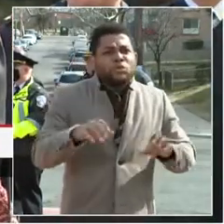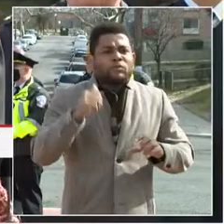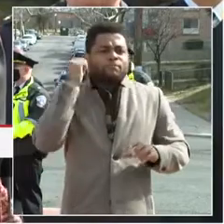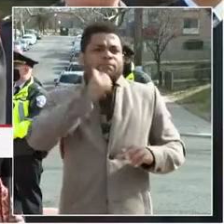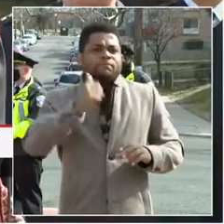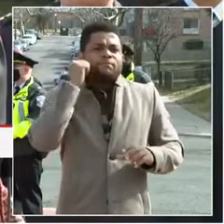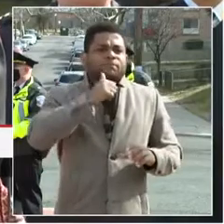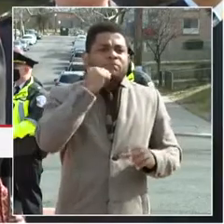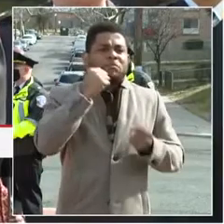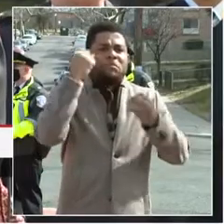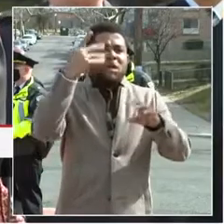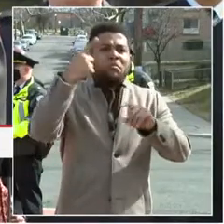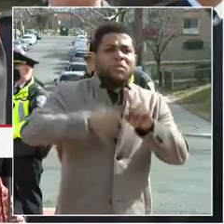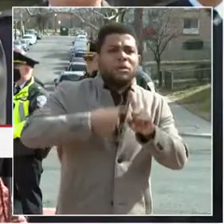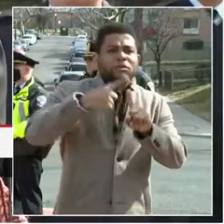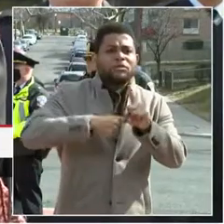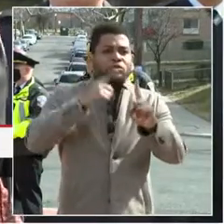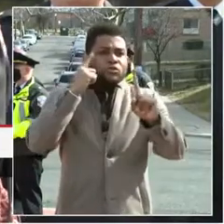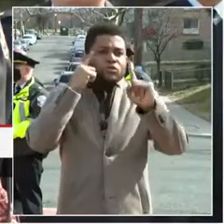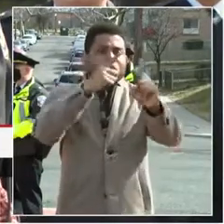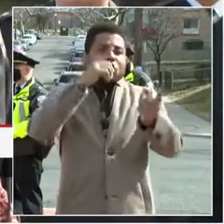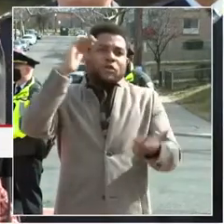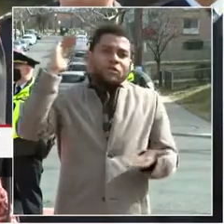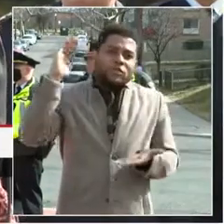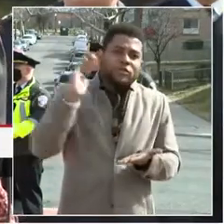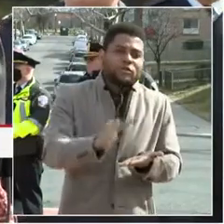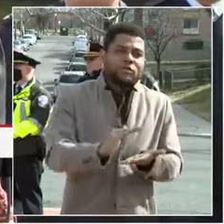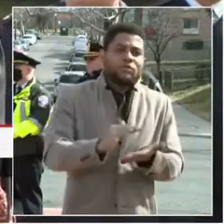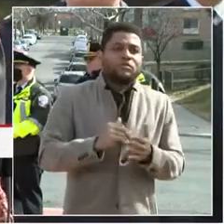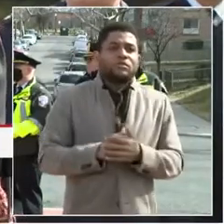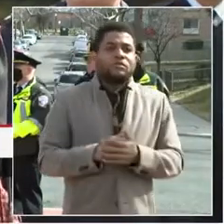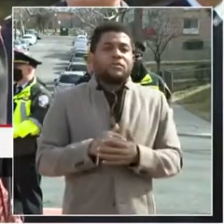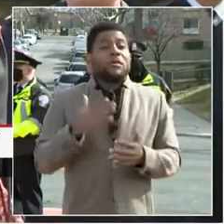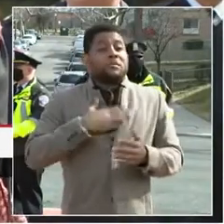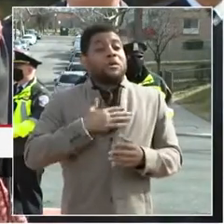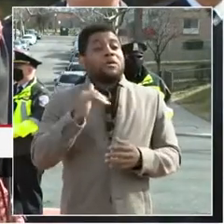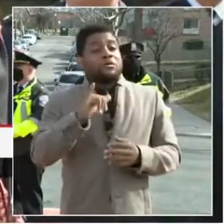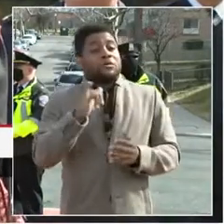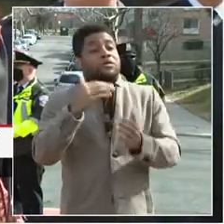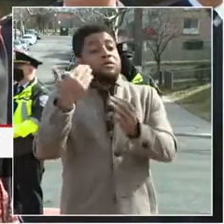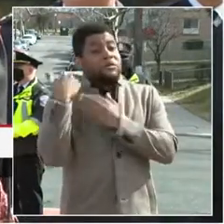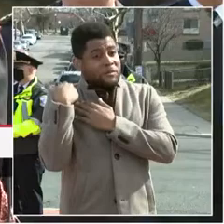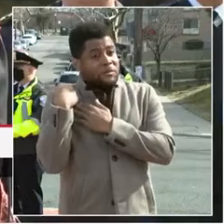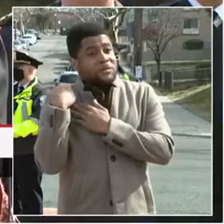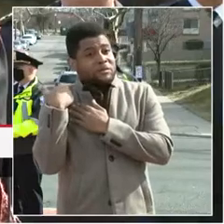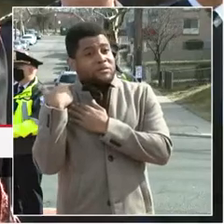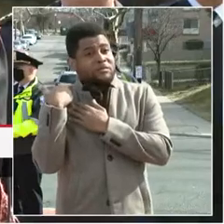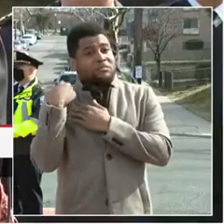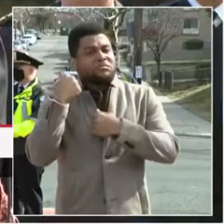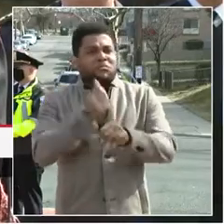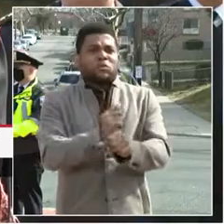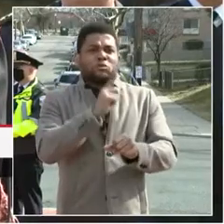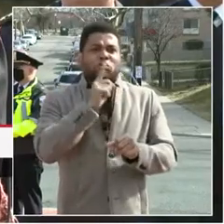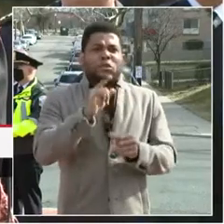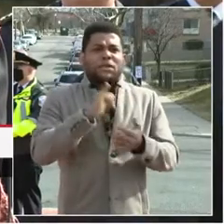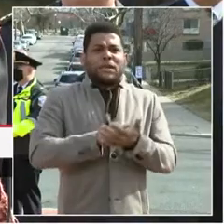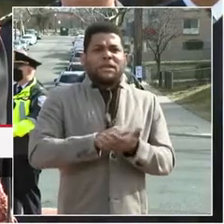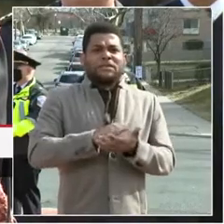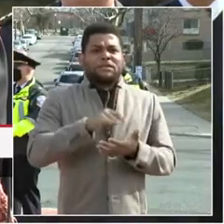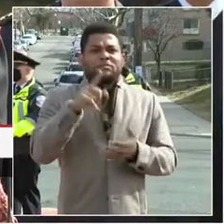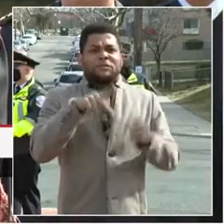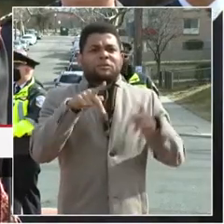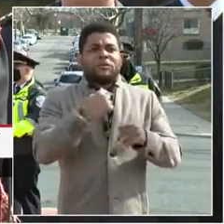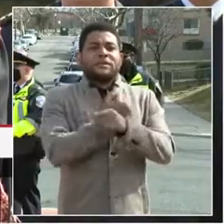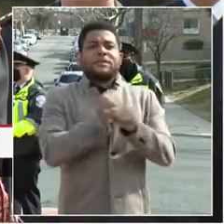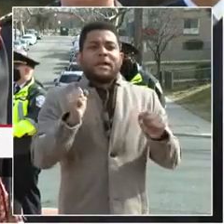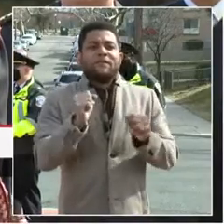It's also my job to make sure that the entire ecosystem that supports public safety is stepping up and doing all it can as